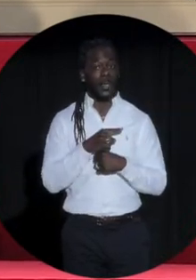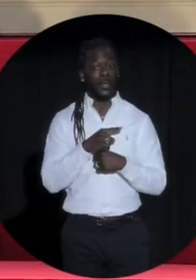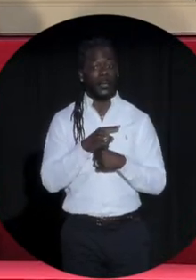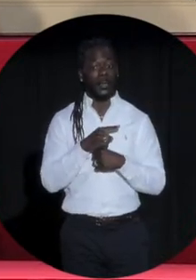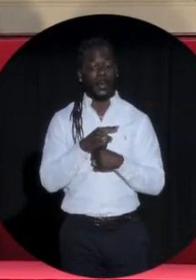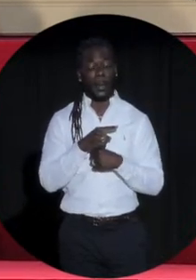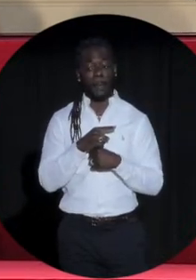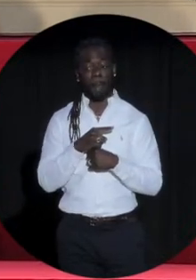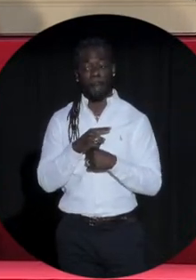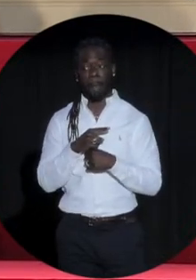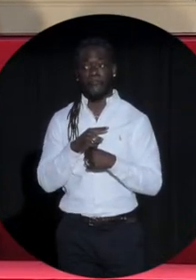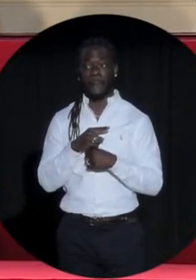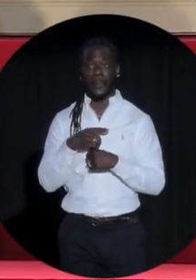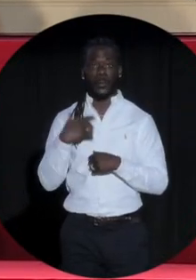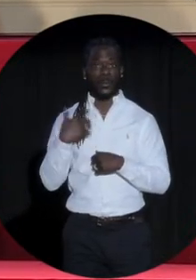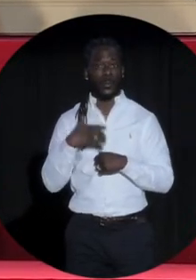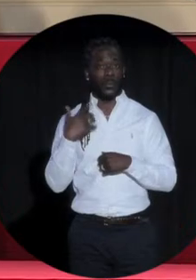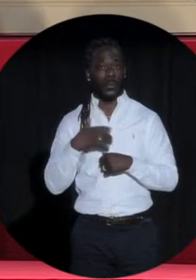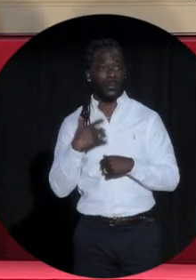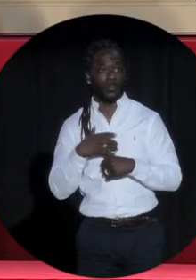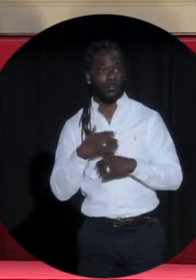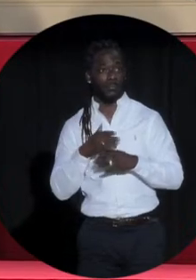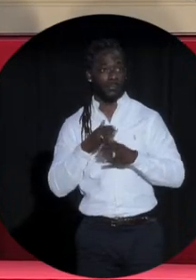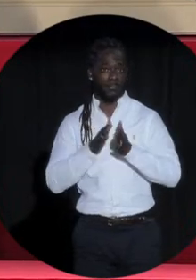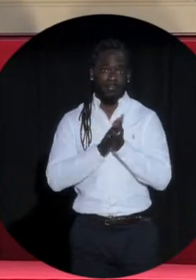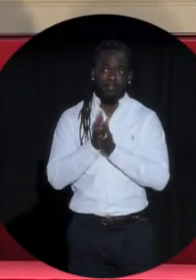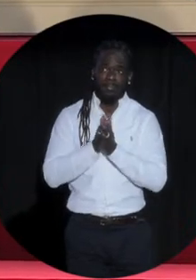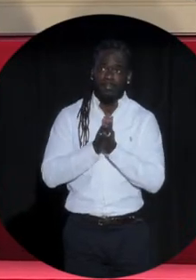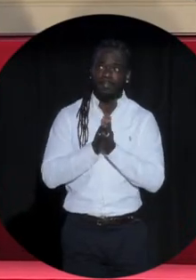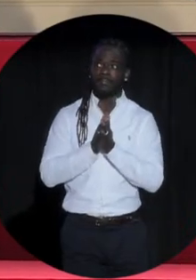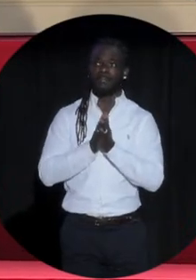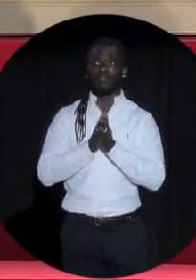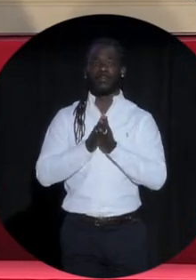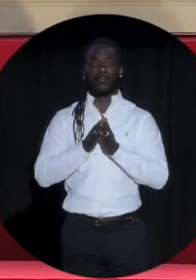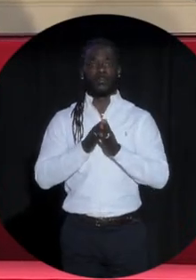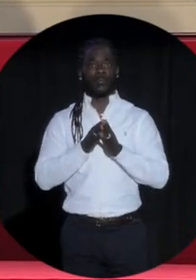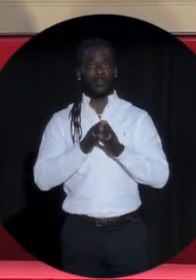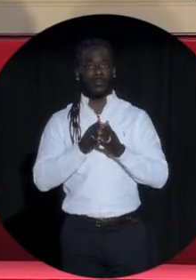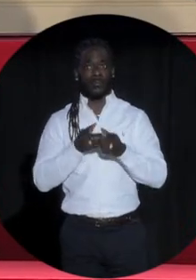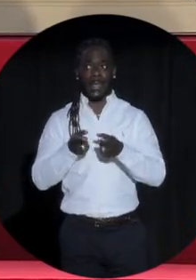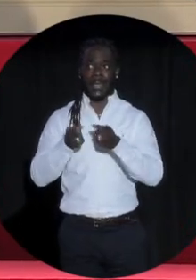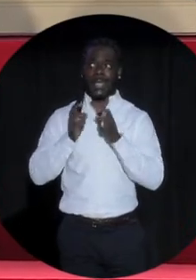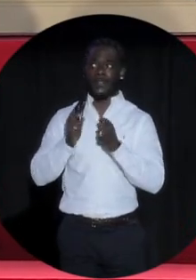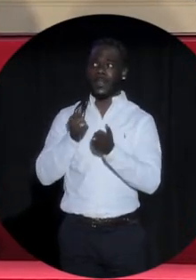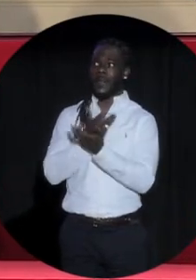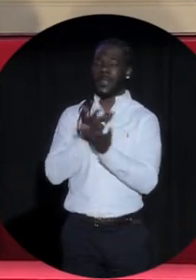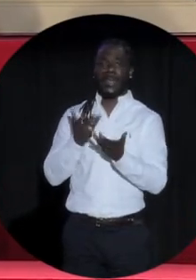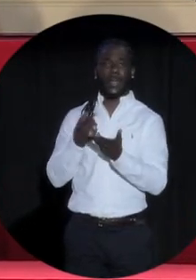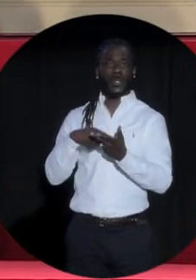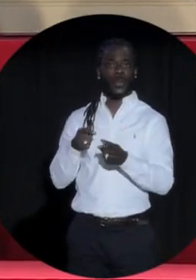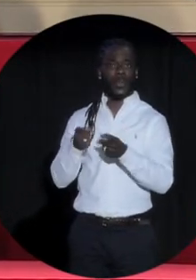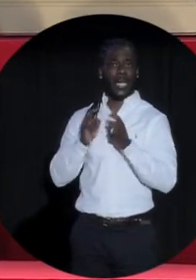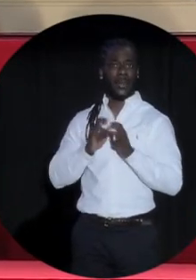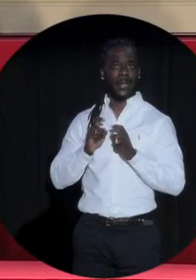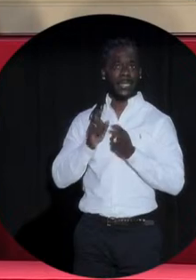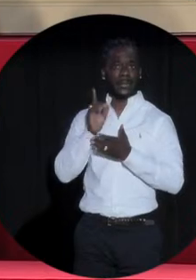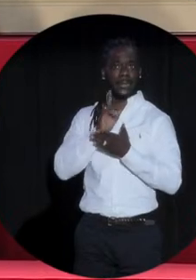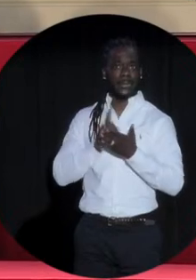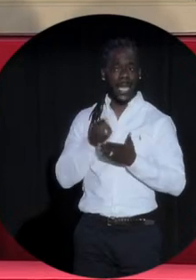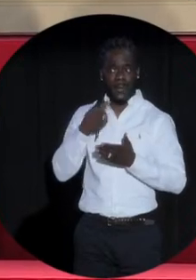so graciously giving by you what you have designed for us to have from